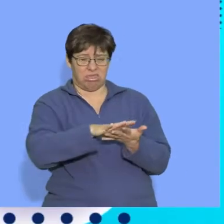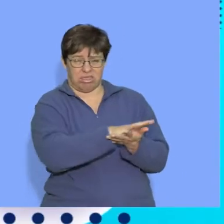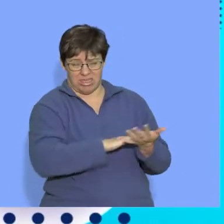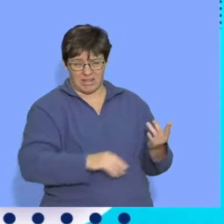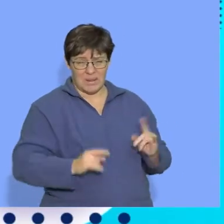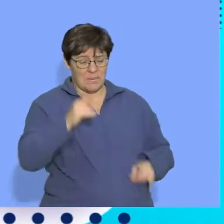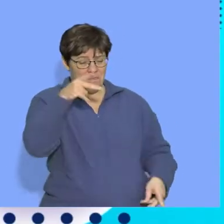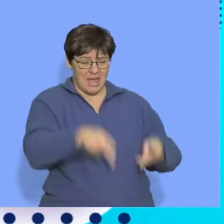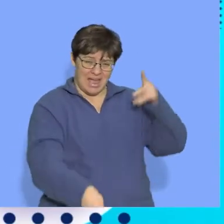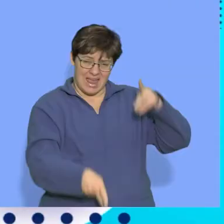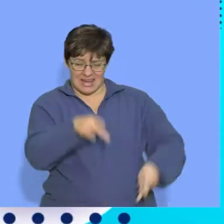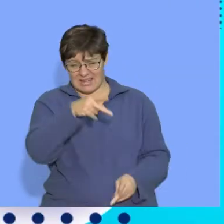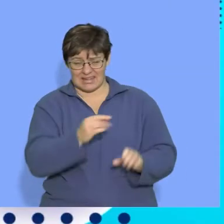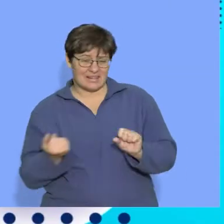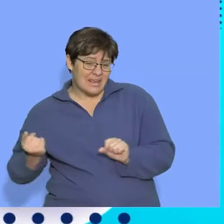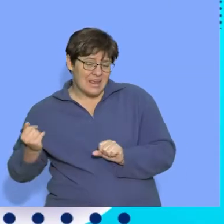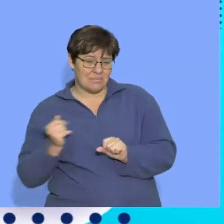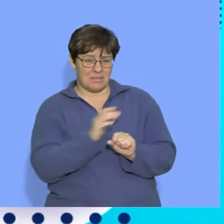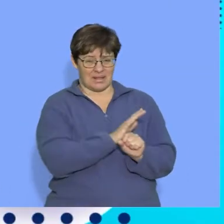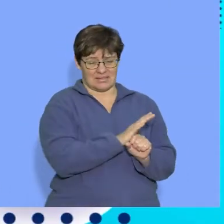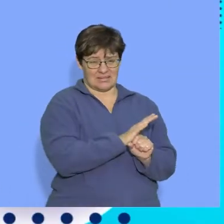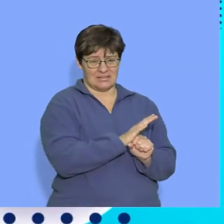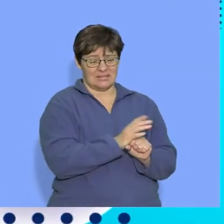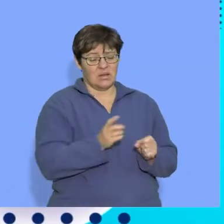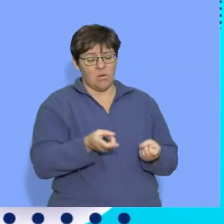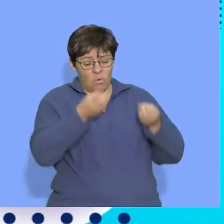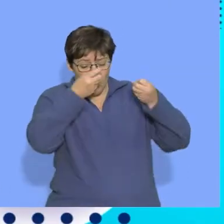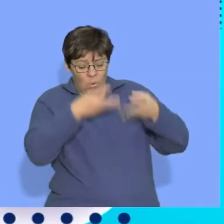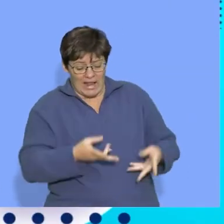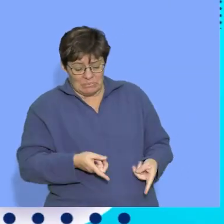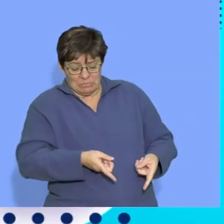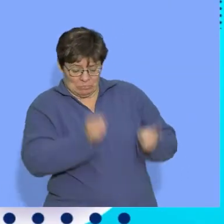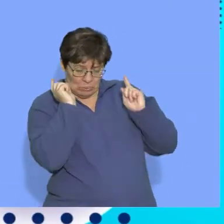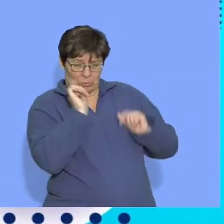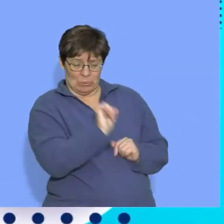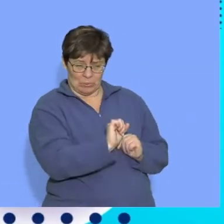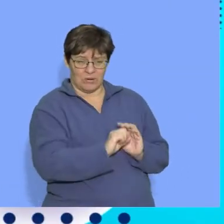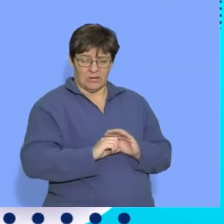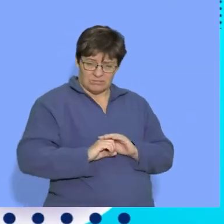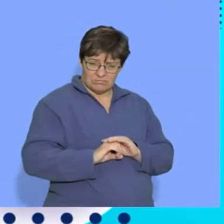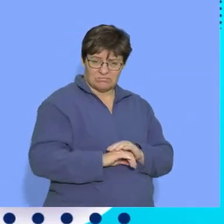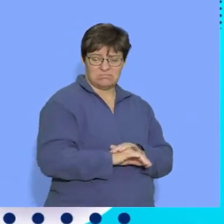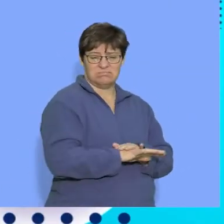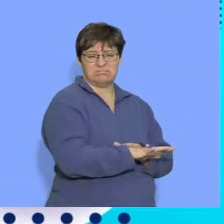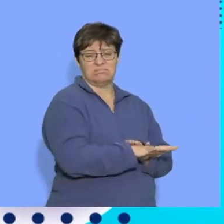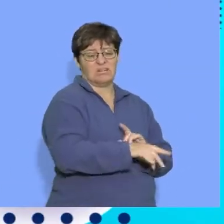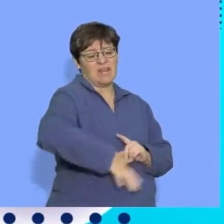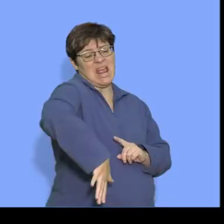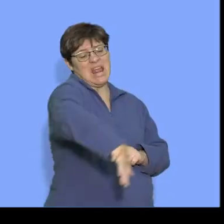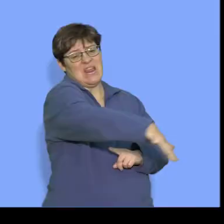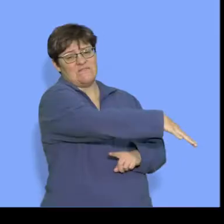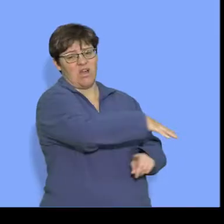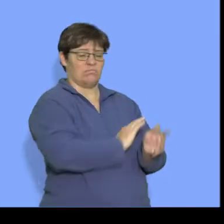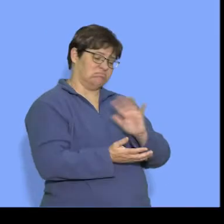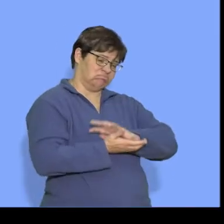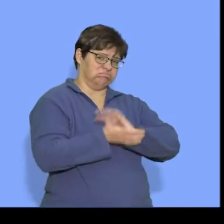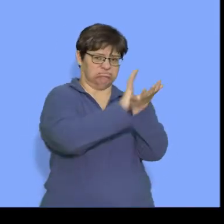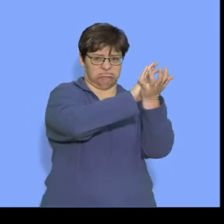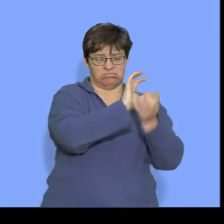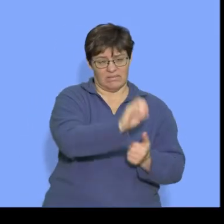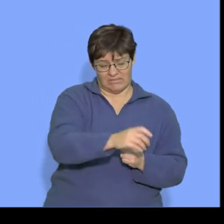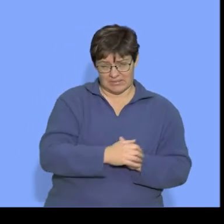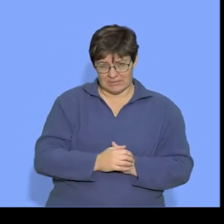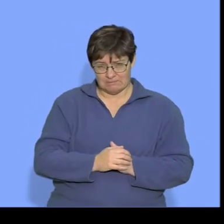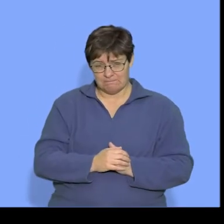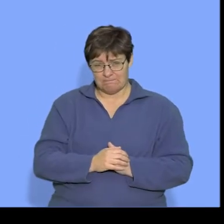mines, and the impact that the hazardous waste products produced from these industries have on the environment. We must recognize those